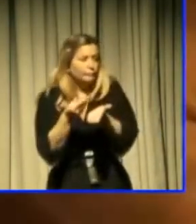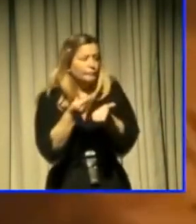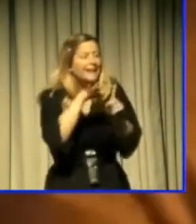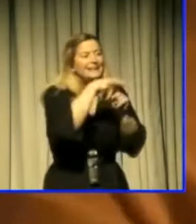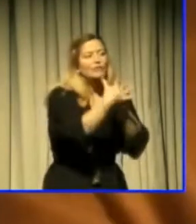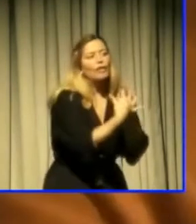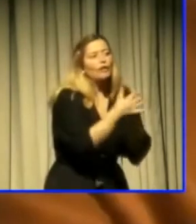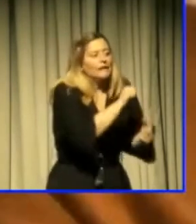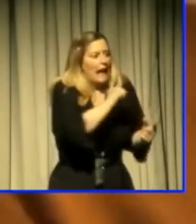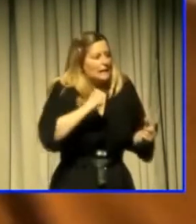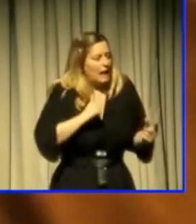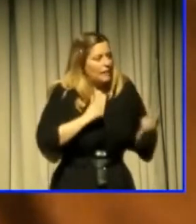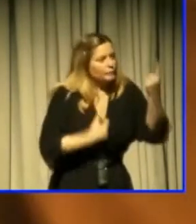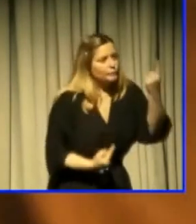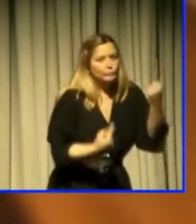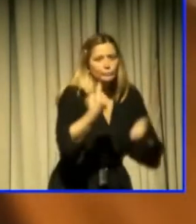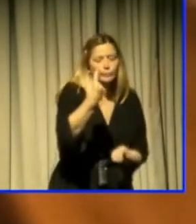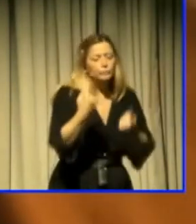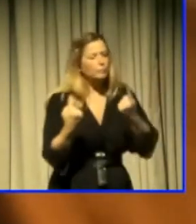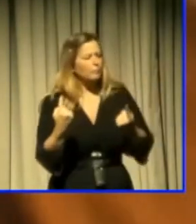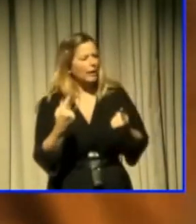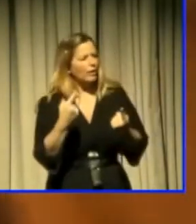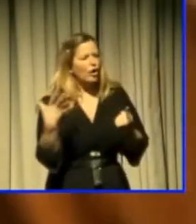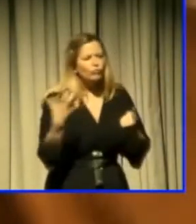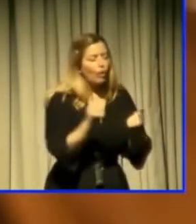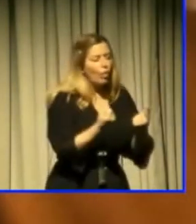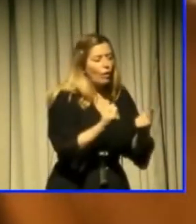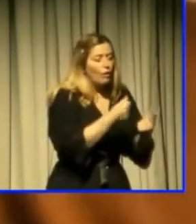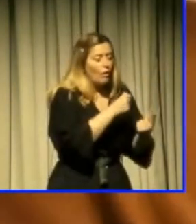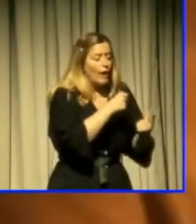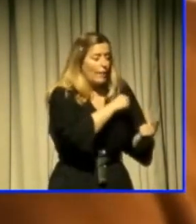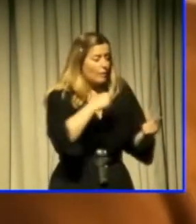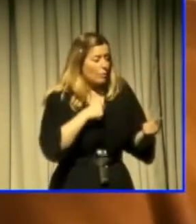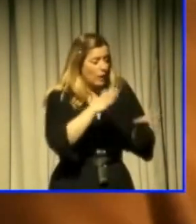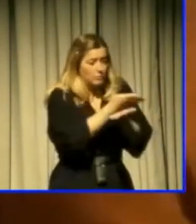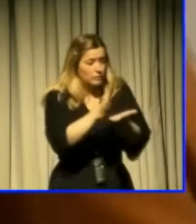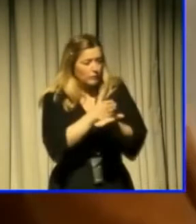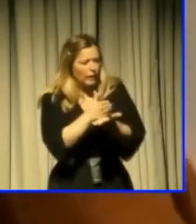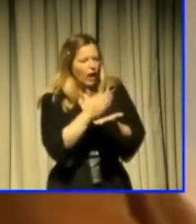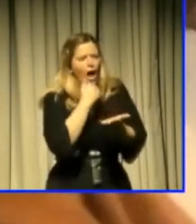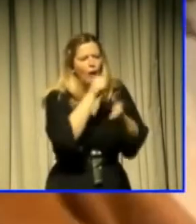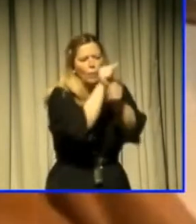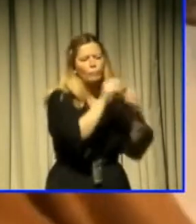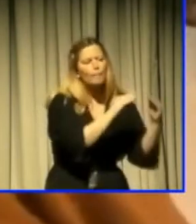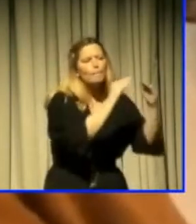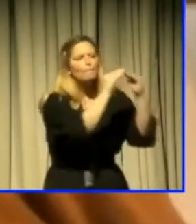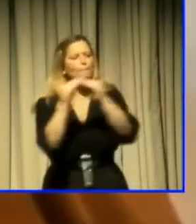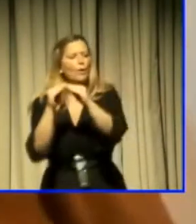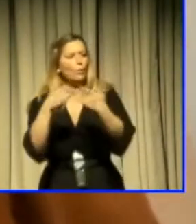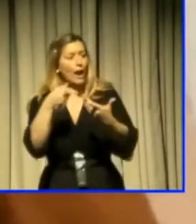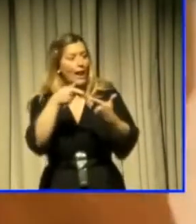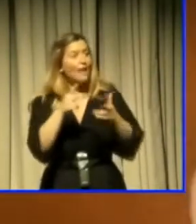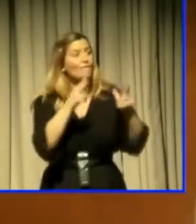about connecting the dots. We're going to the second phase of the trend research cycle. It's about analyzing what is